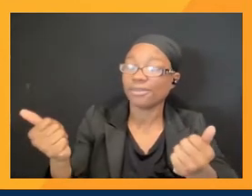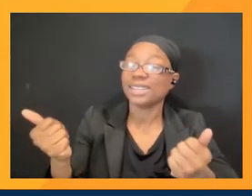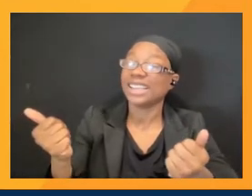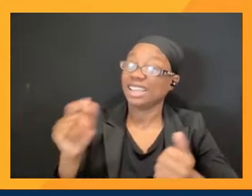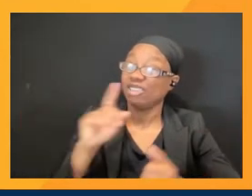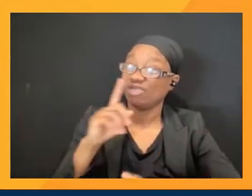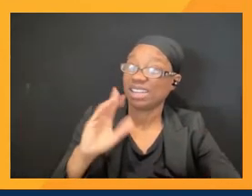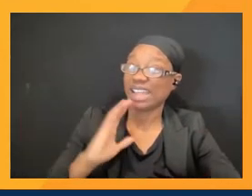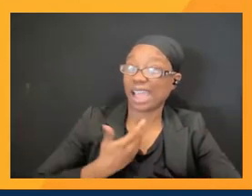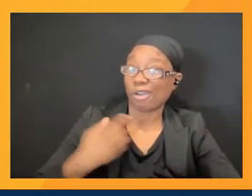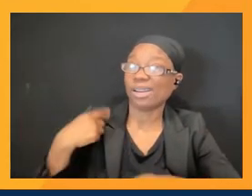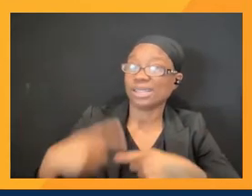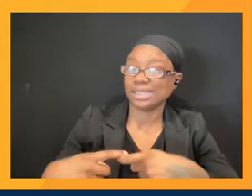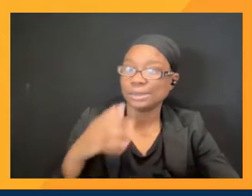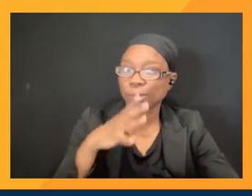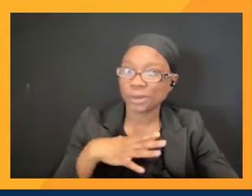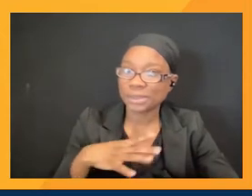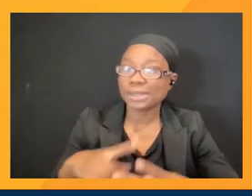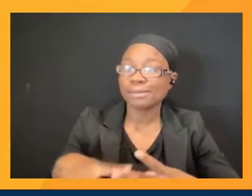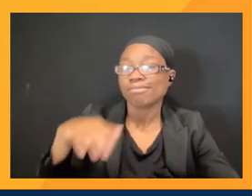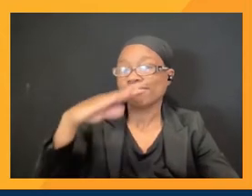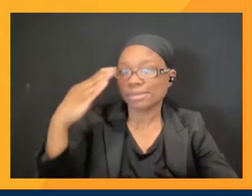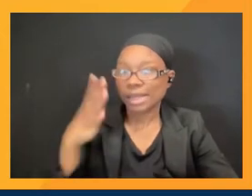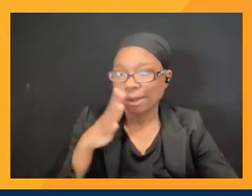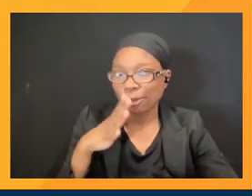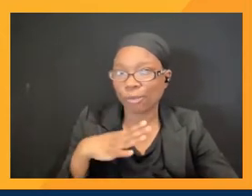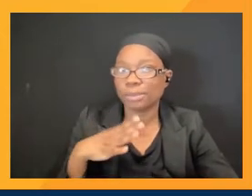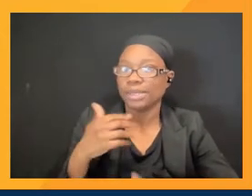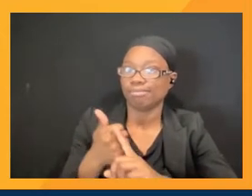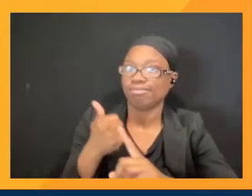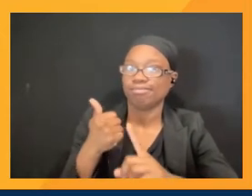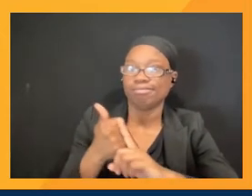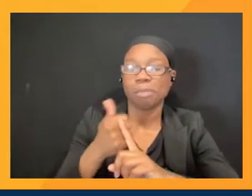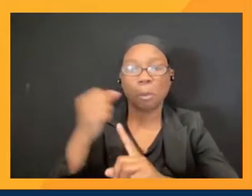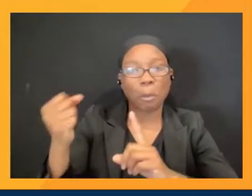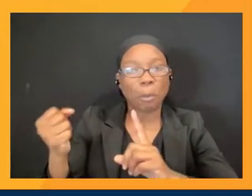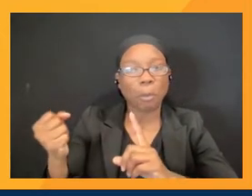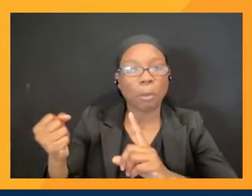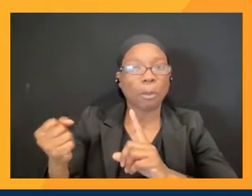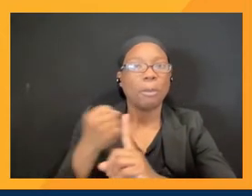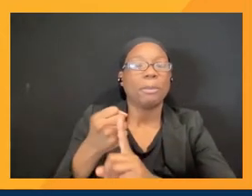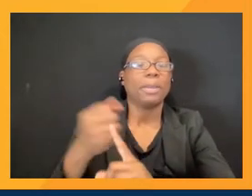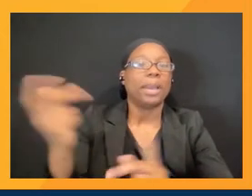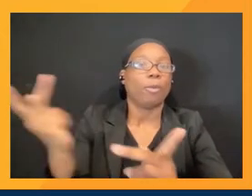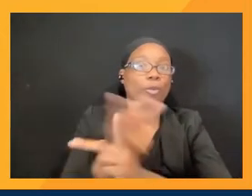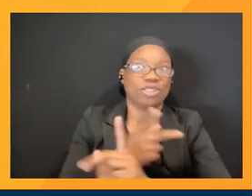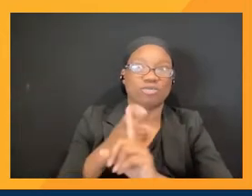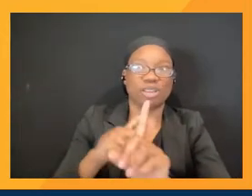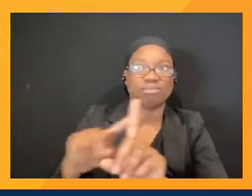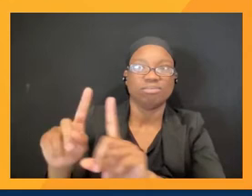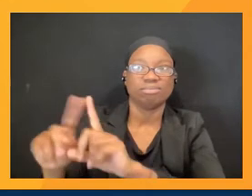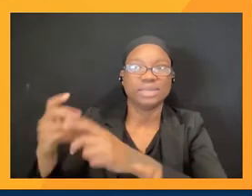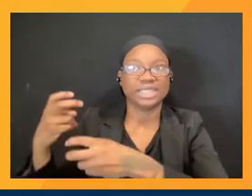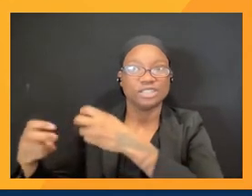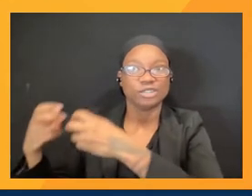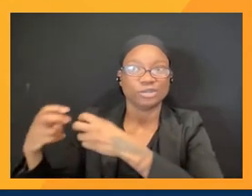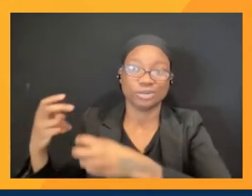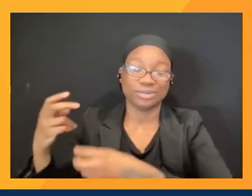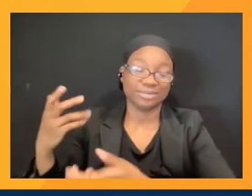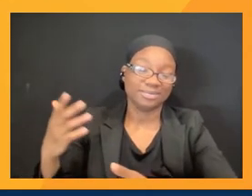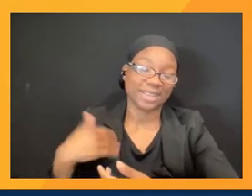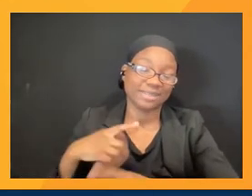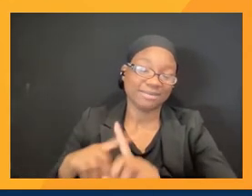So we're confident that sort of innovations like this that tech can bring to be working with cities and communities to make